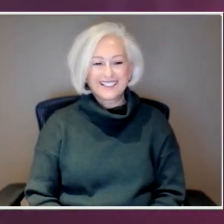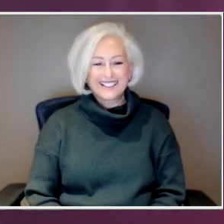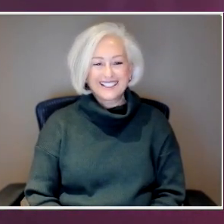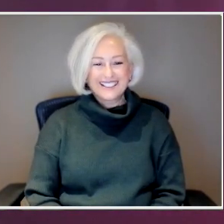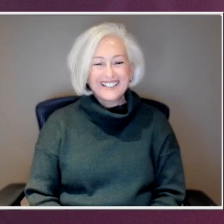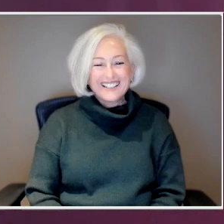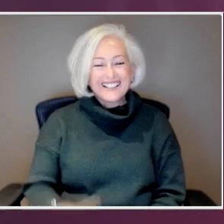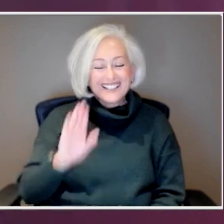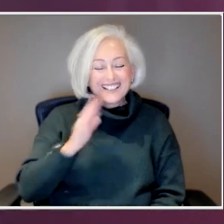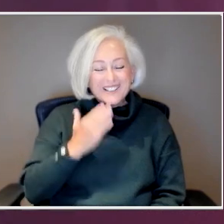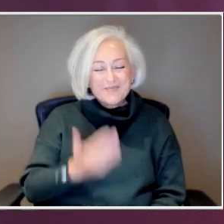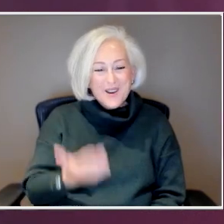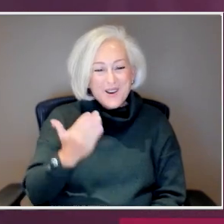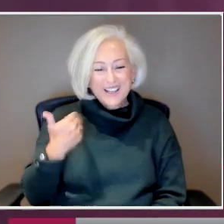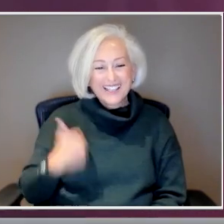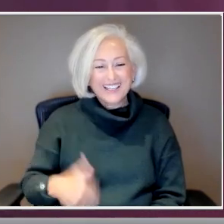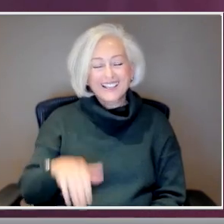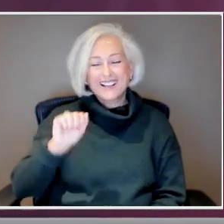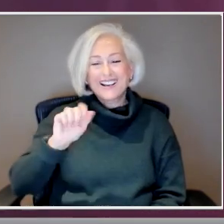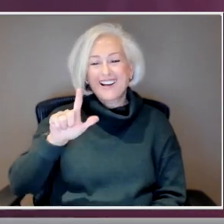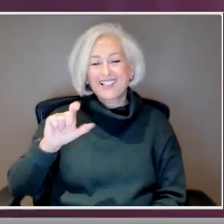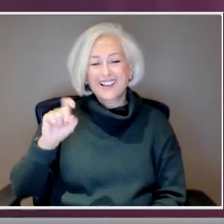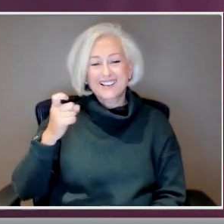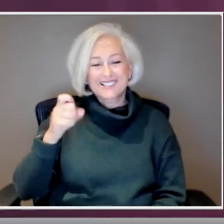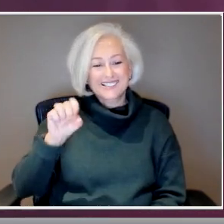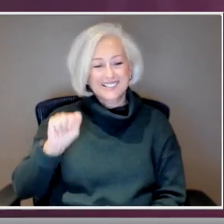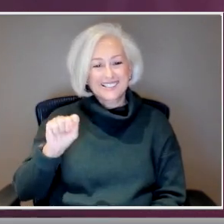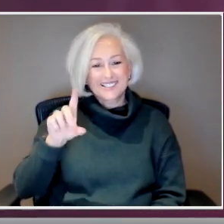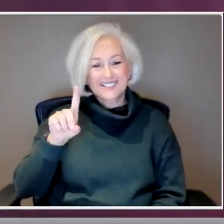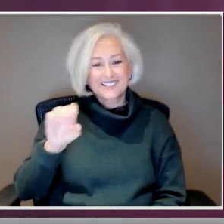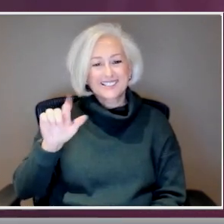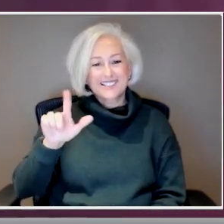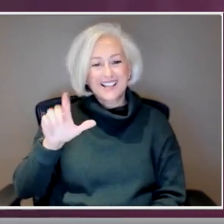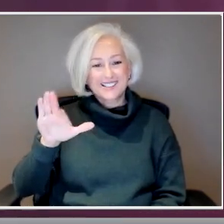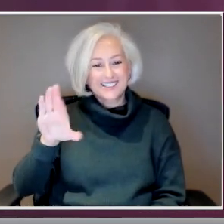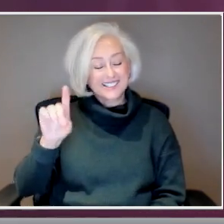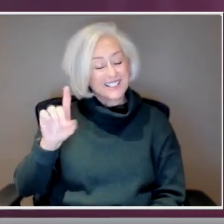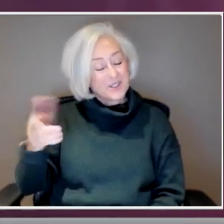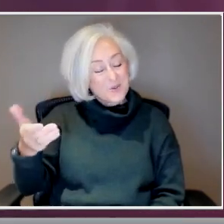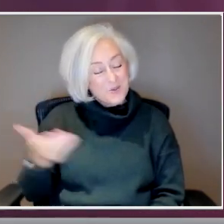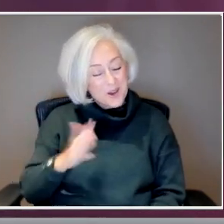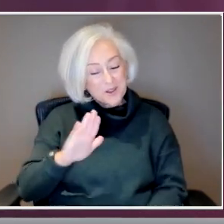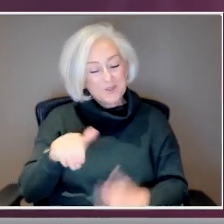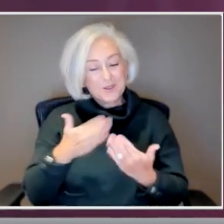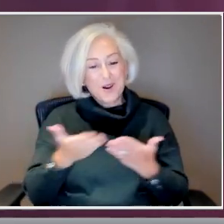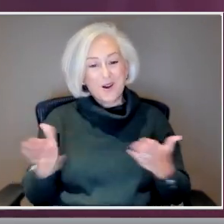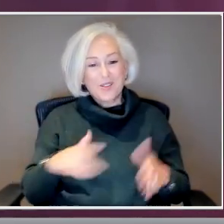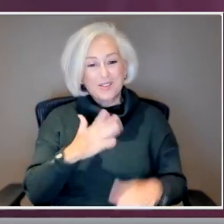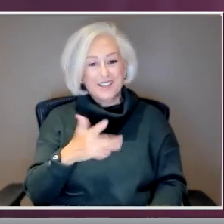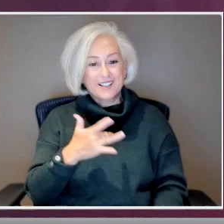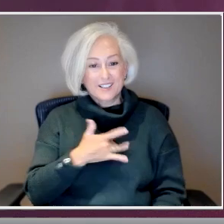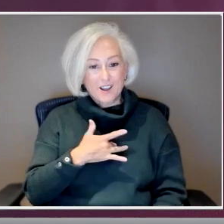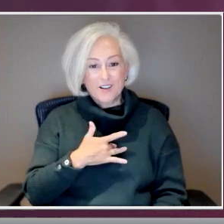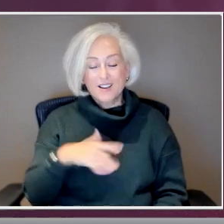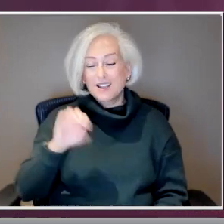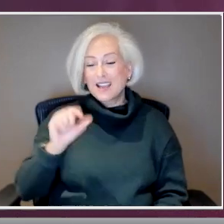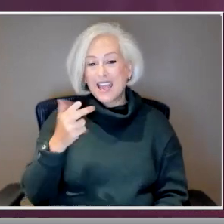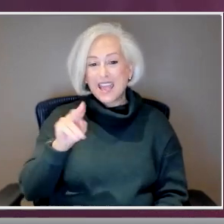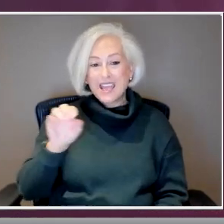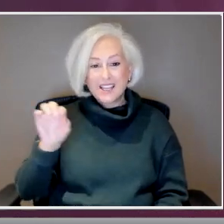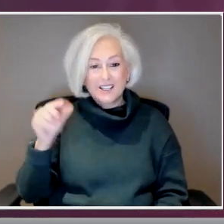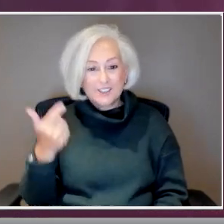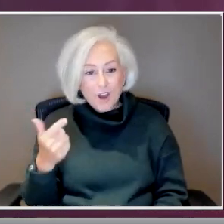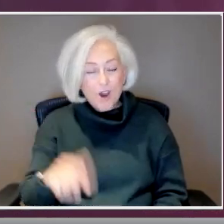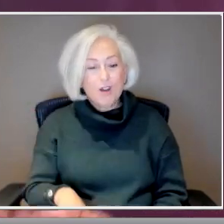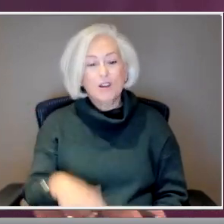Good morning, I'm Alexis Del Cid. Welcome to All Things Heart. Eggnog, boozy hot chocolates, Grinch cocktails, peppermint